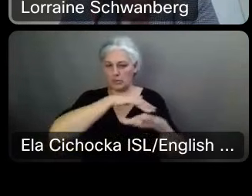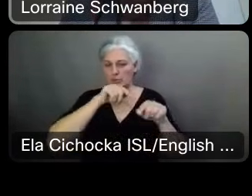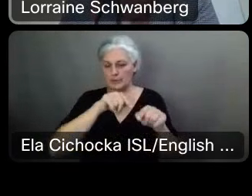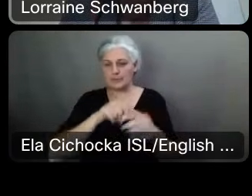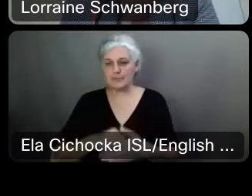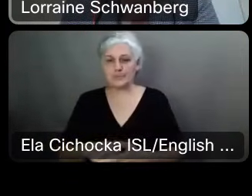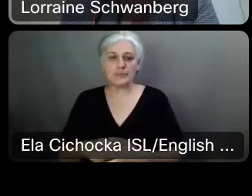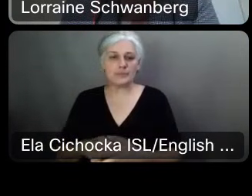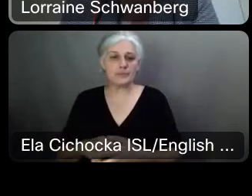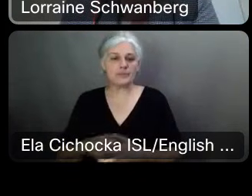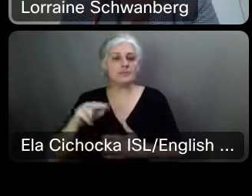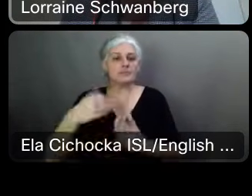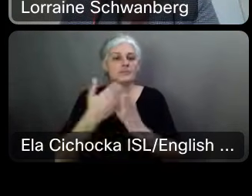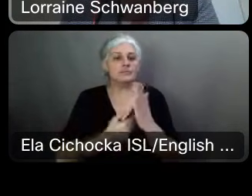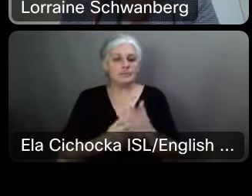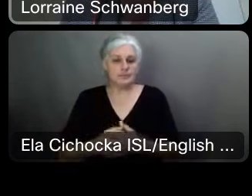Next slide, please.